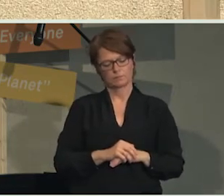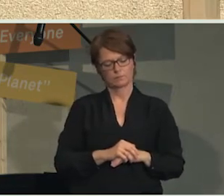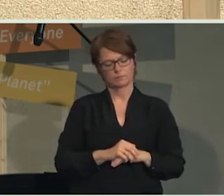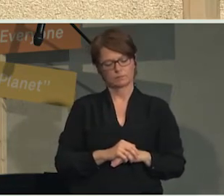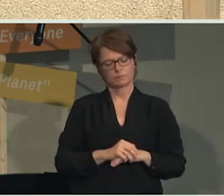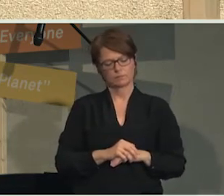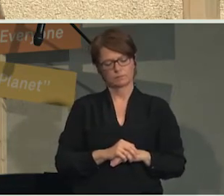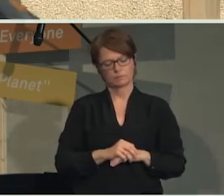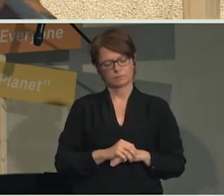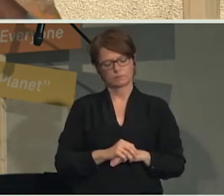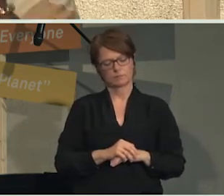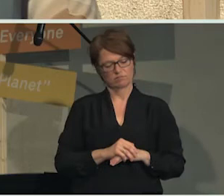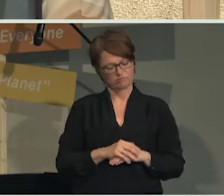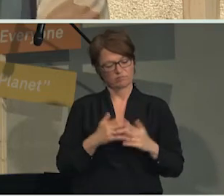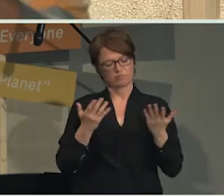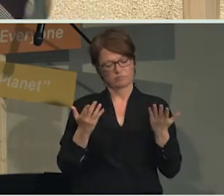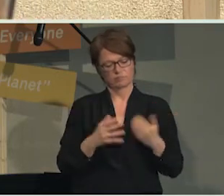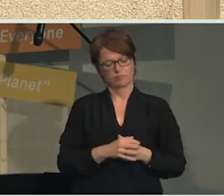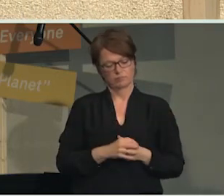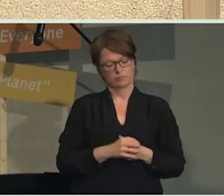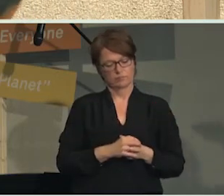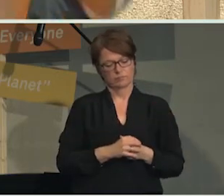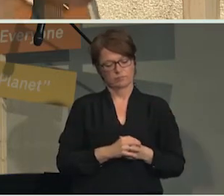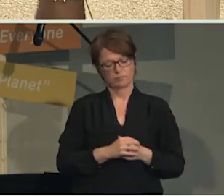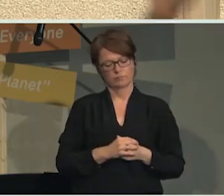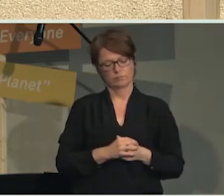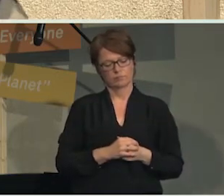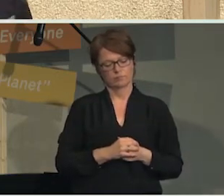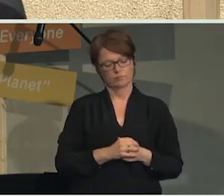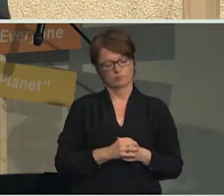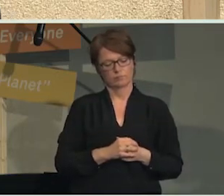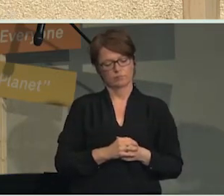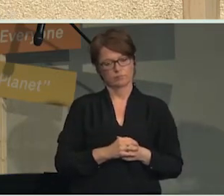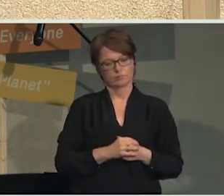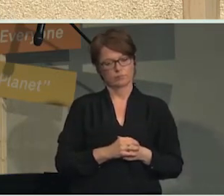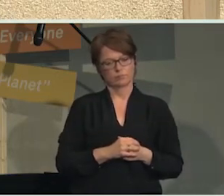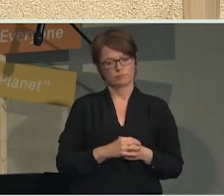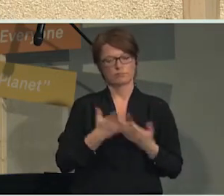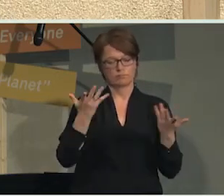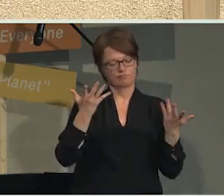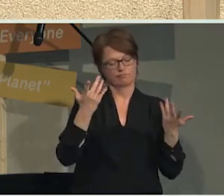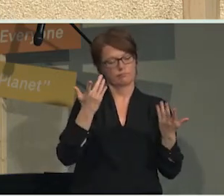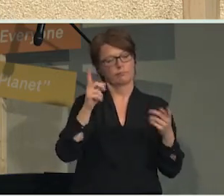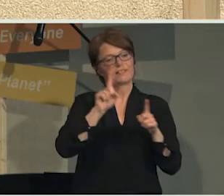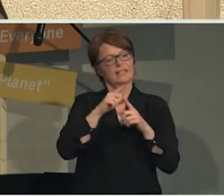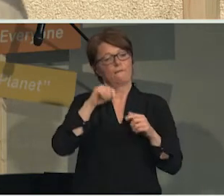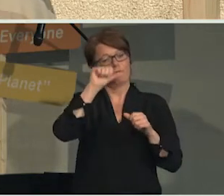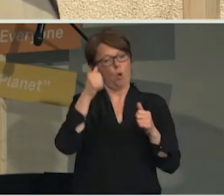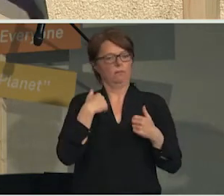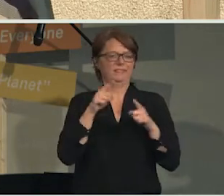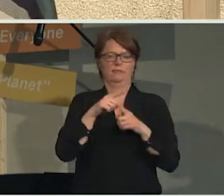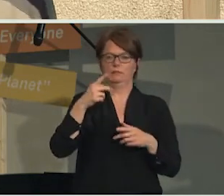they're artists. Of course, there she is, gender study specialist for the Western African. I